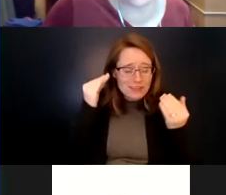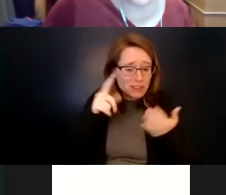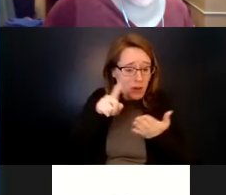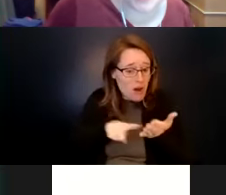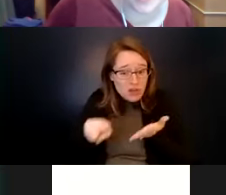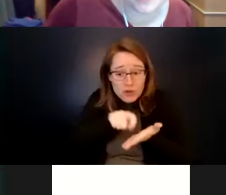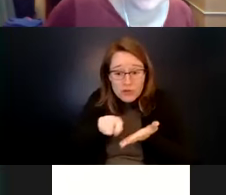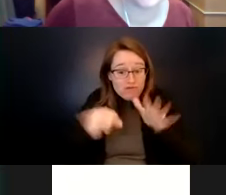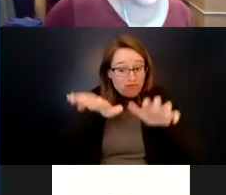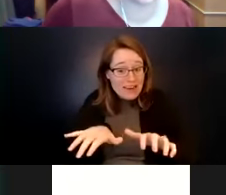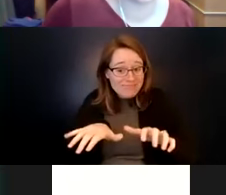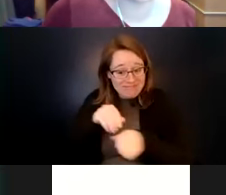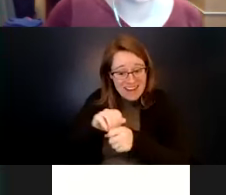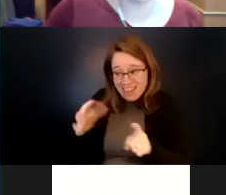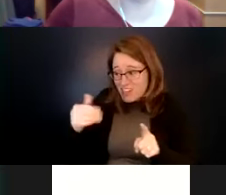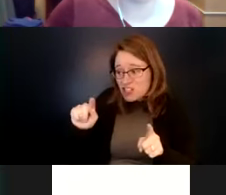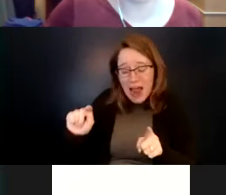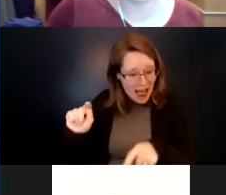this prompt in the chat.